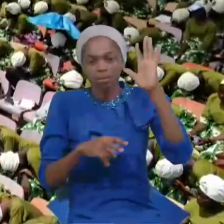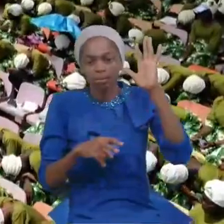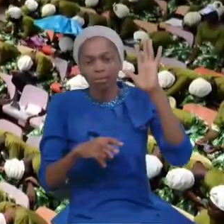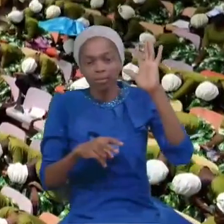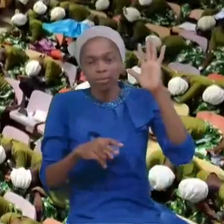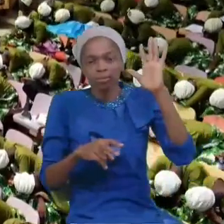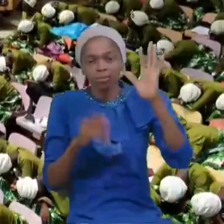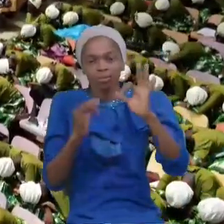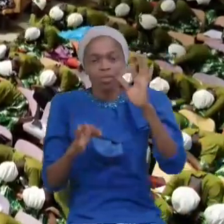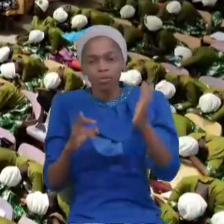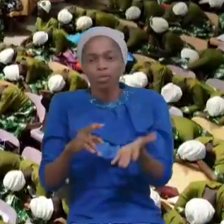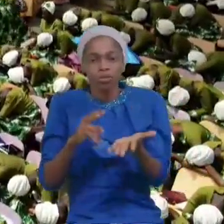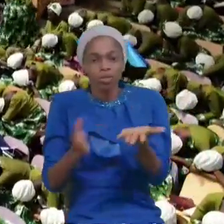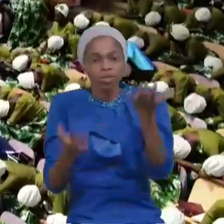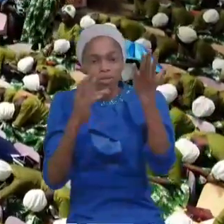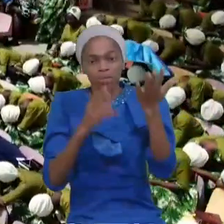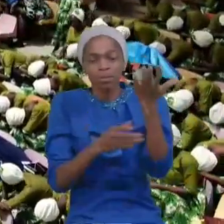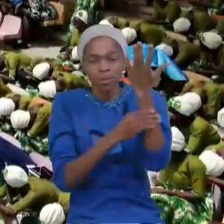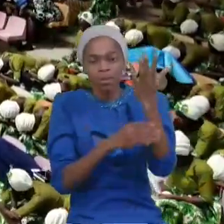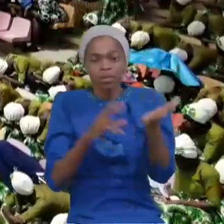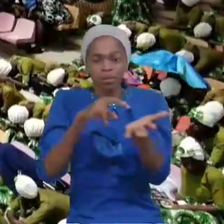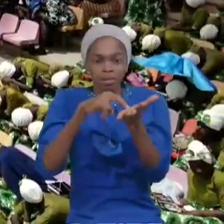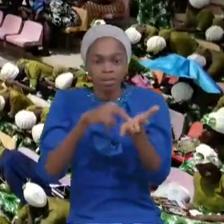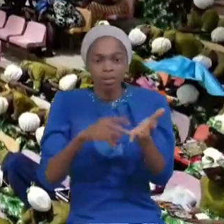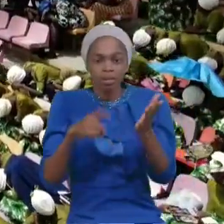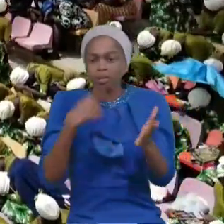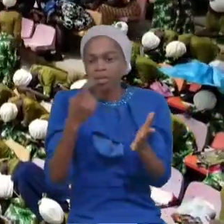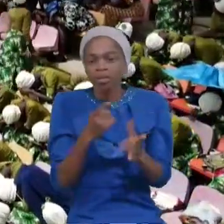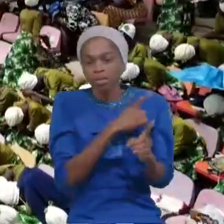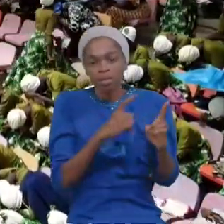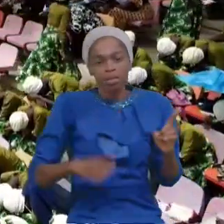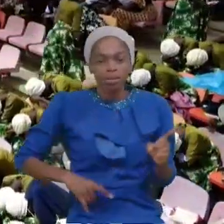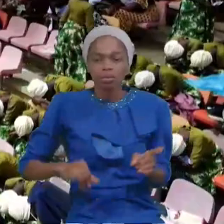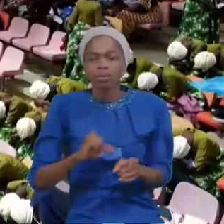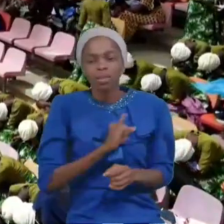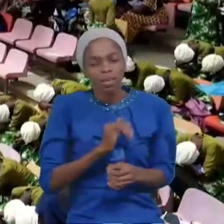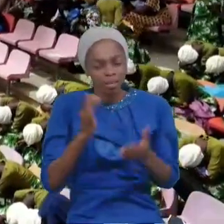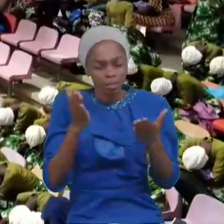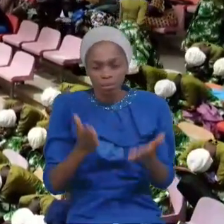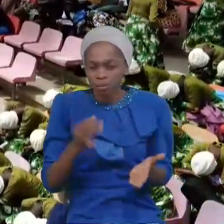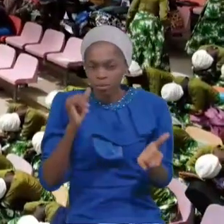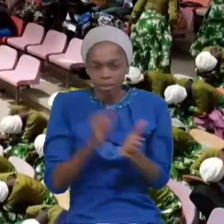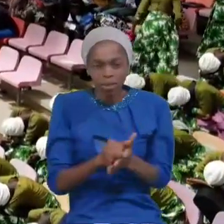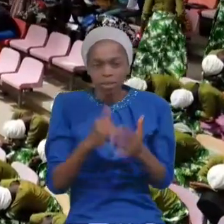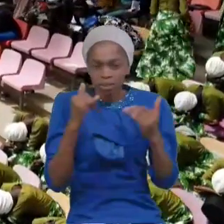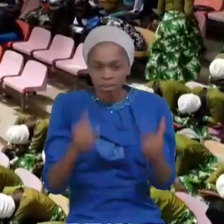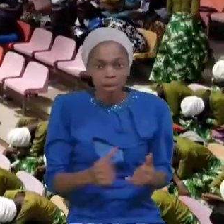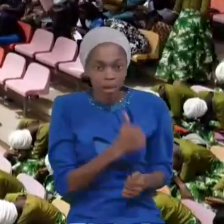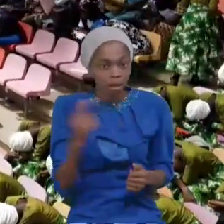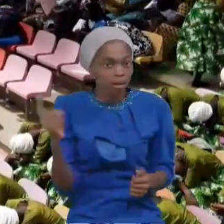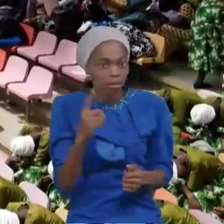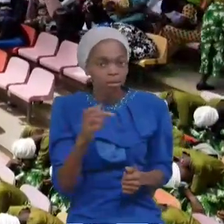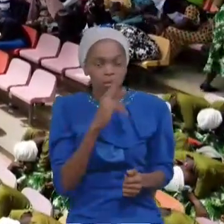that now. Wherever you are, stand up. And I'm praying for you now. Father, in the mighty name